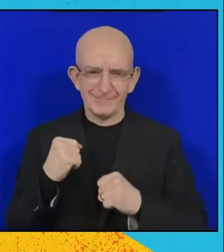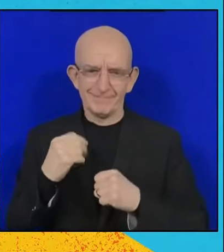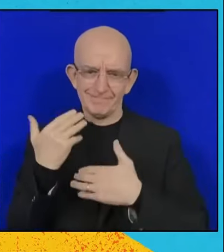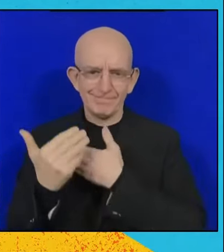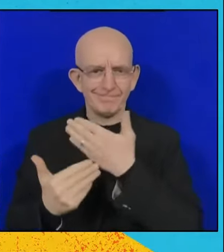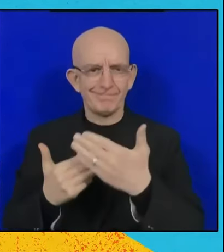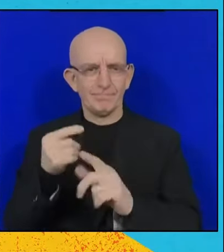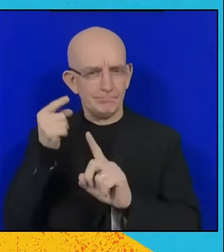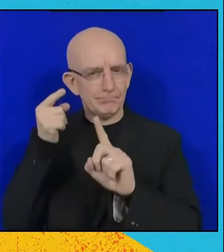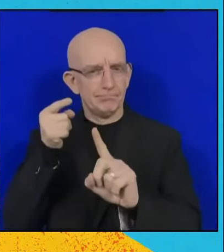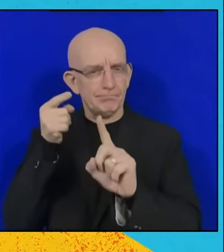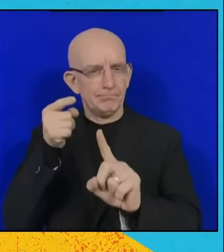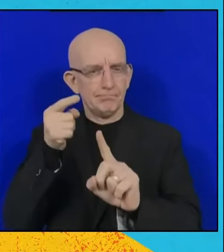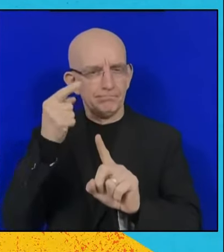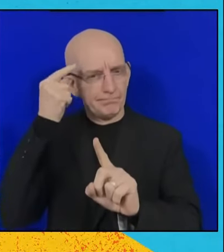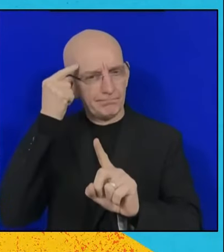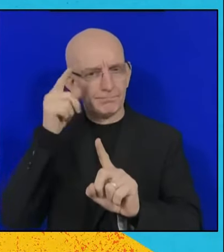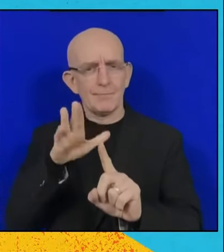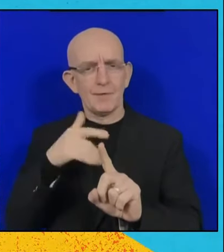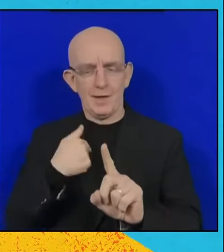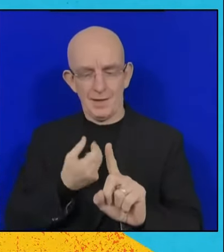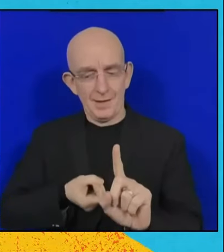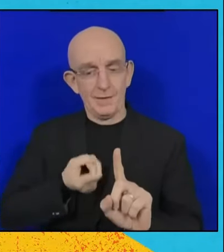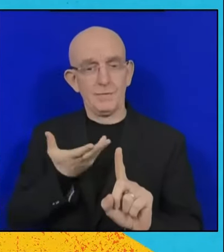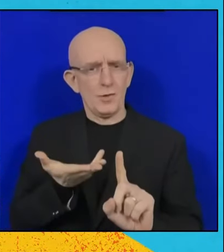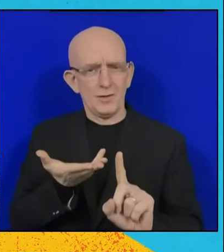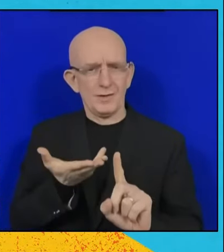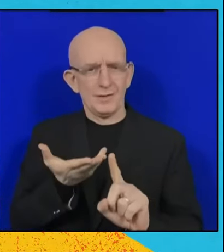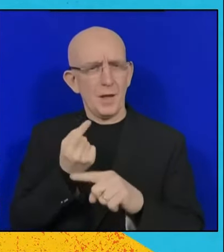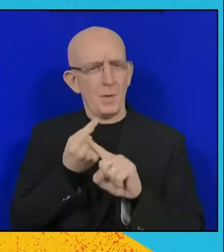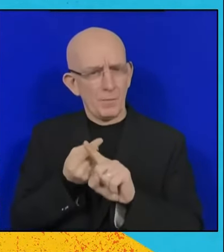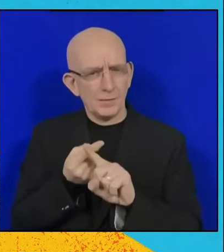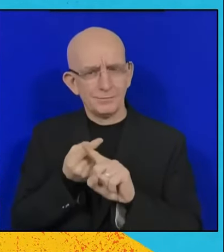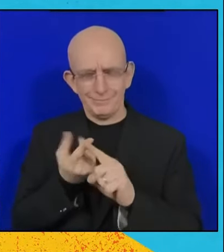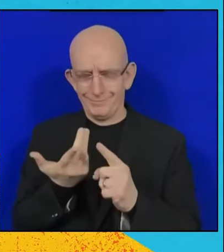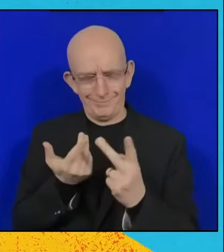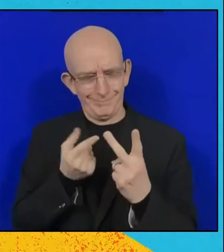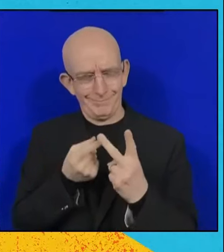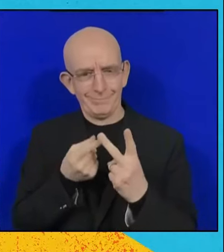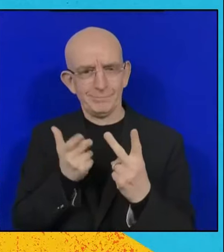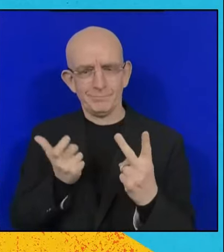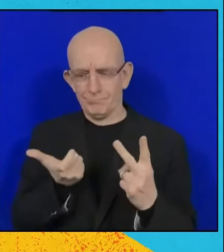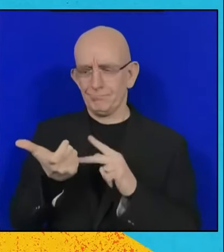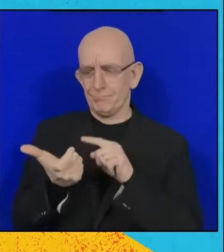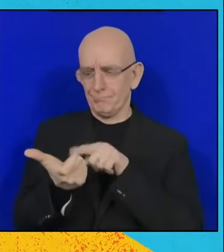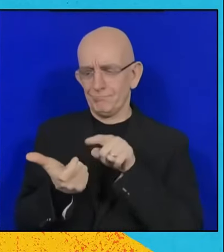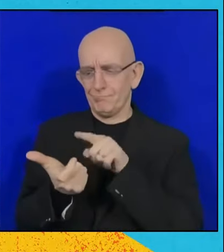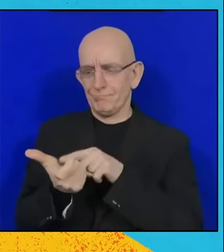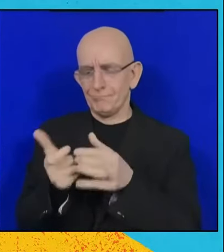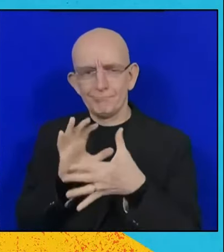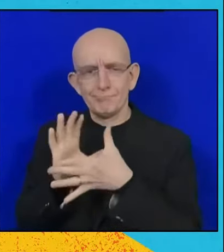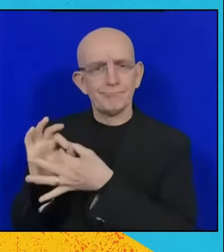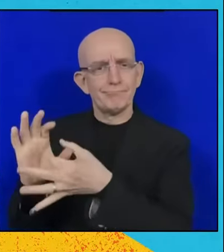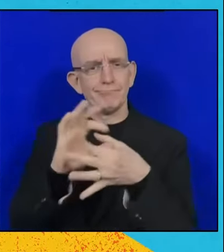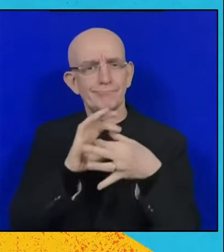phones, your social media accounts and activities, and your